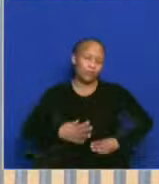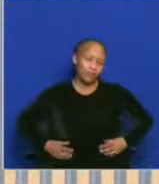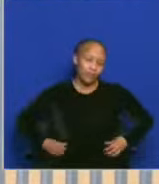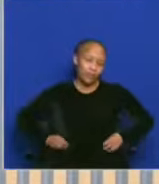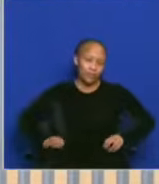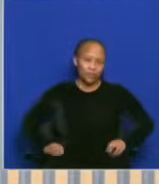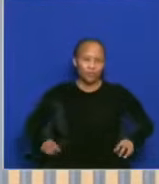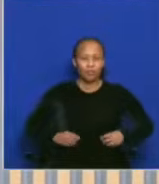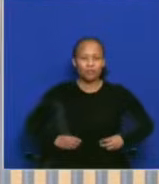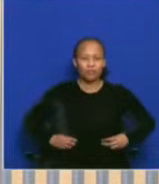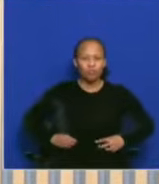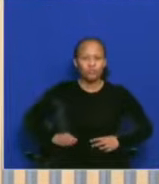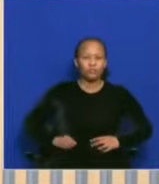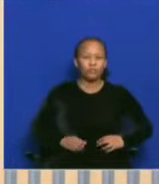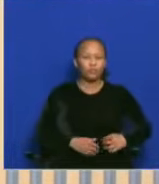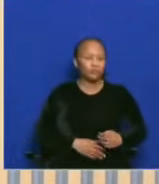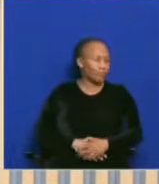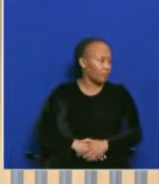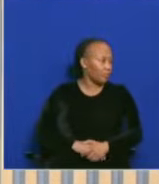Yes, Ms. Hassim.